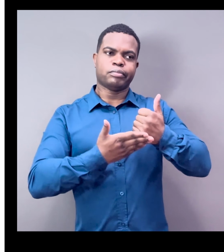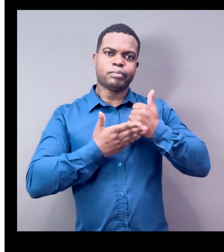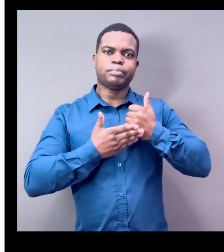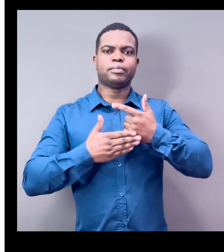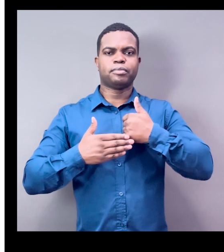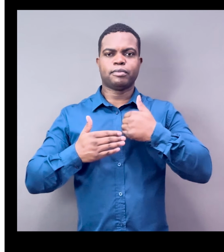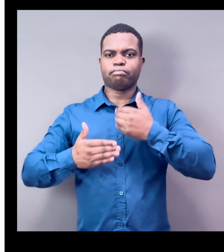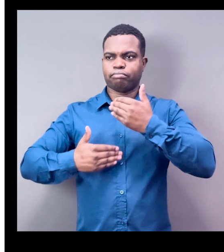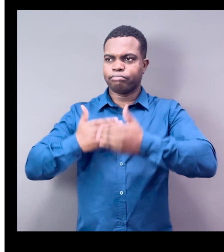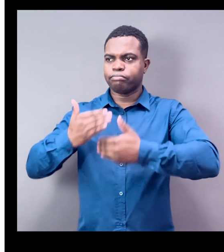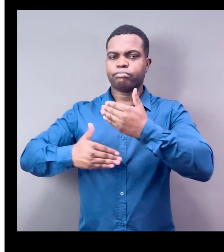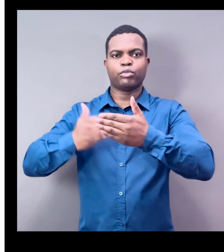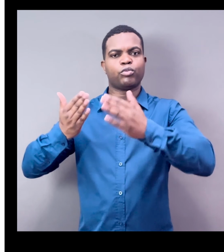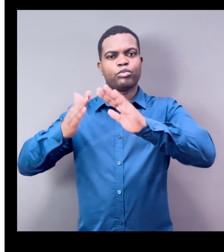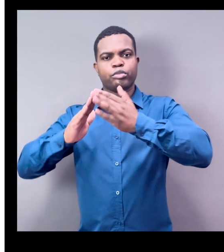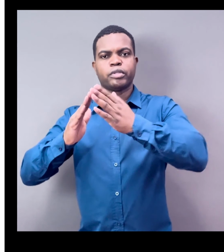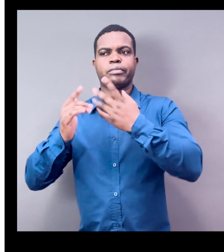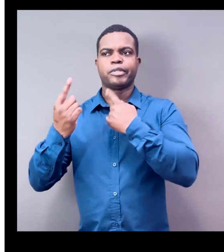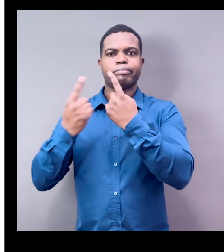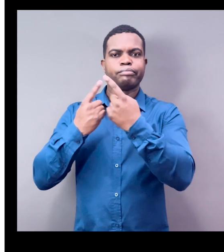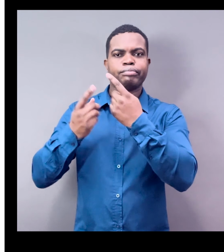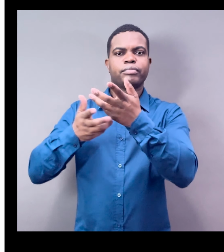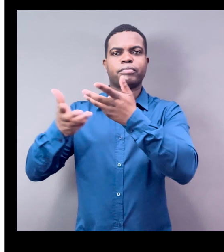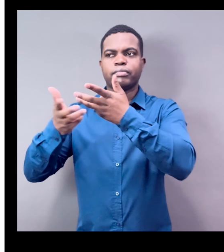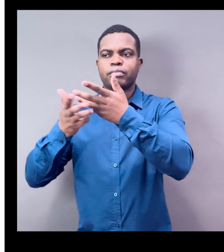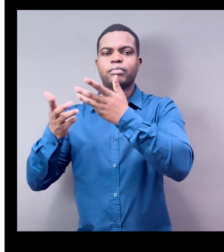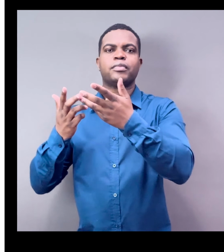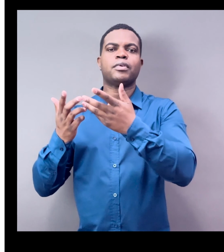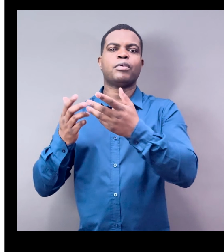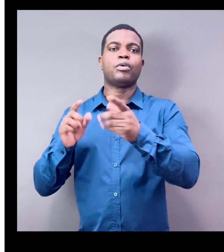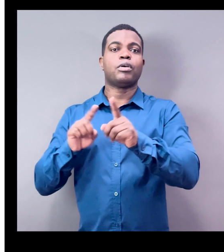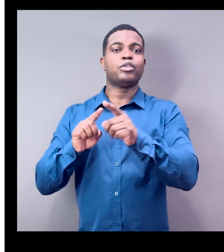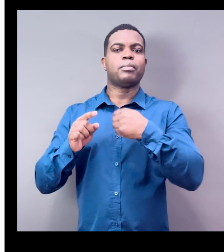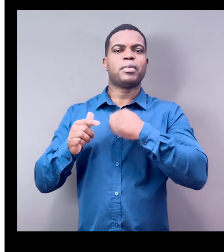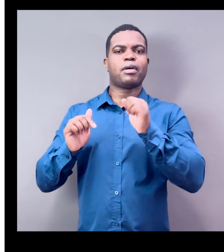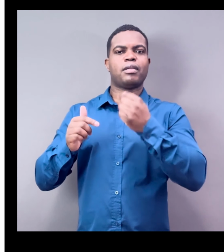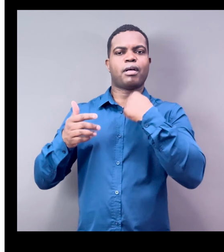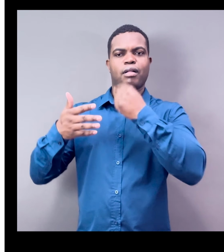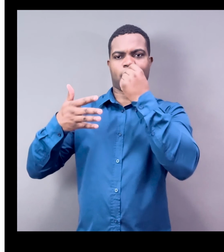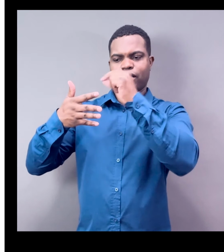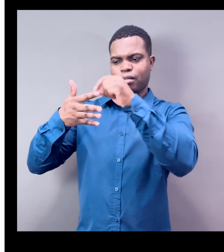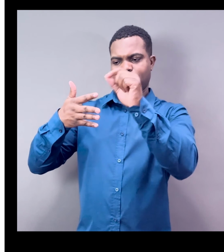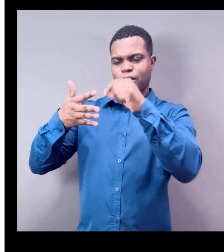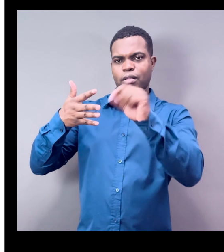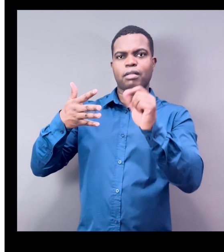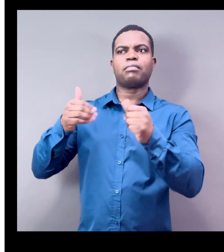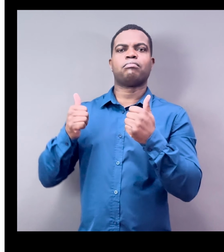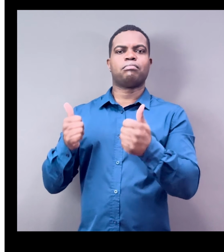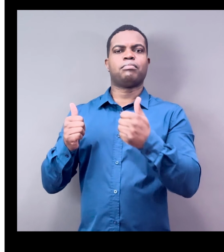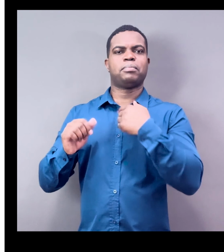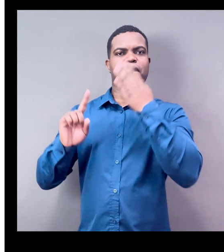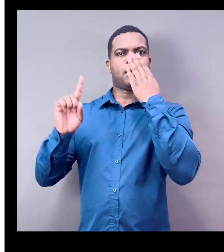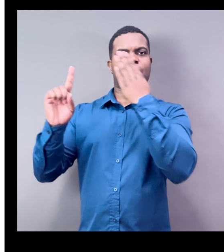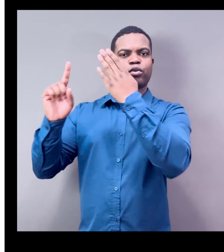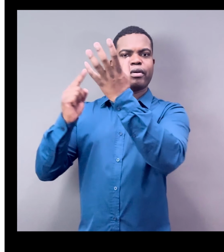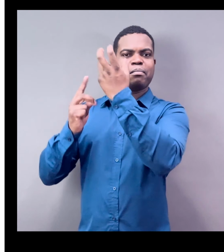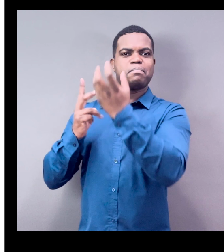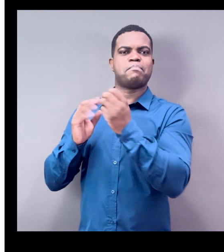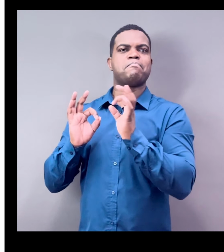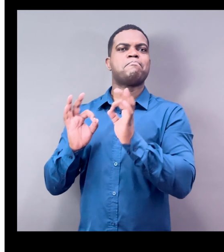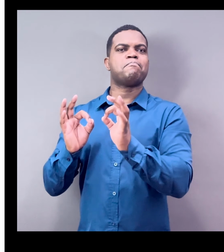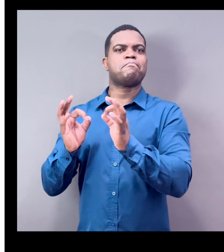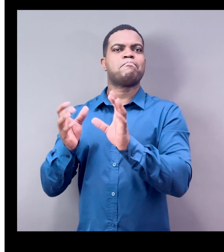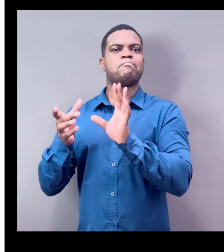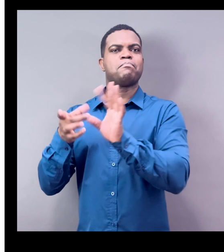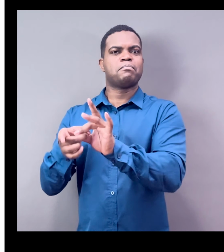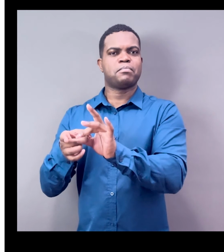They will allow you to carry out your community engagement and you'll be able to get the desired outcomes